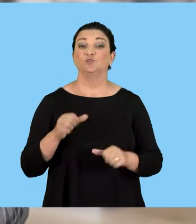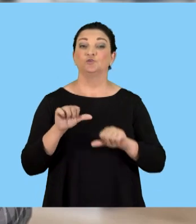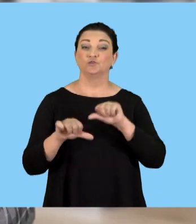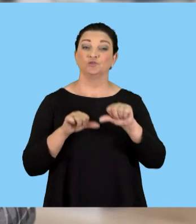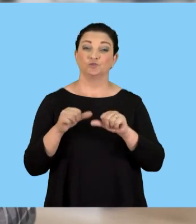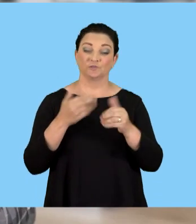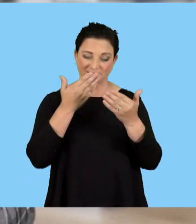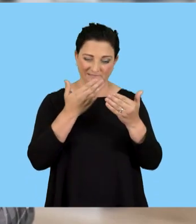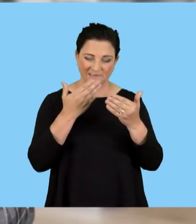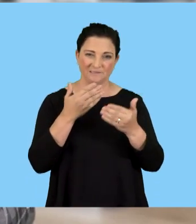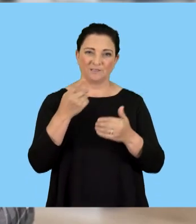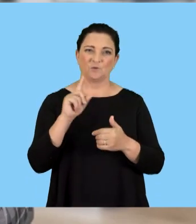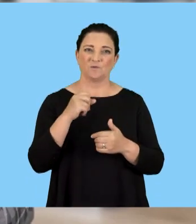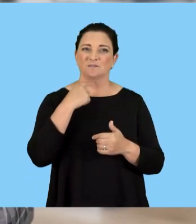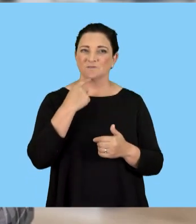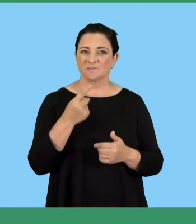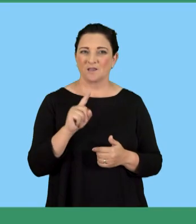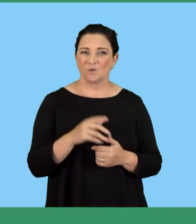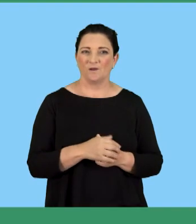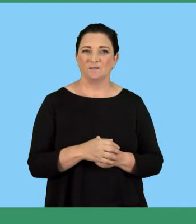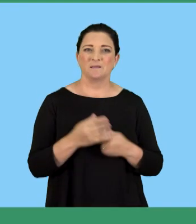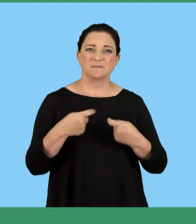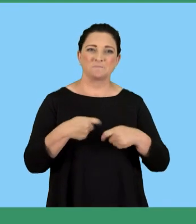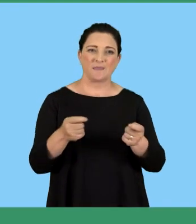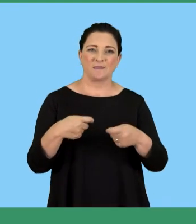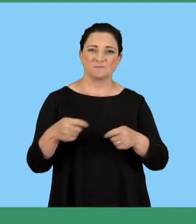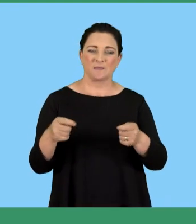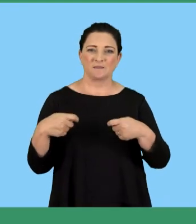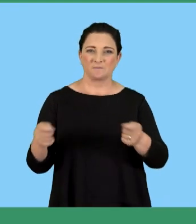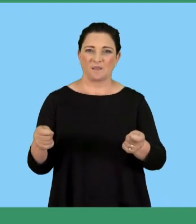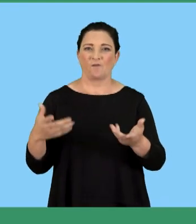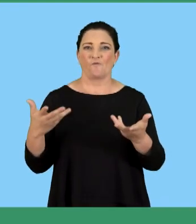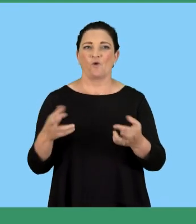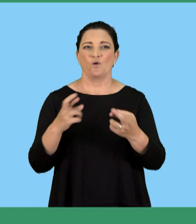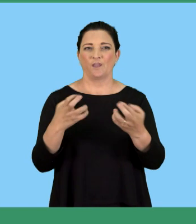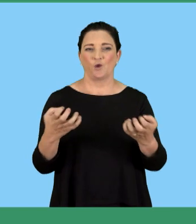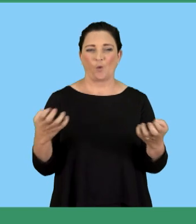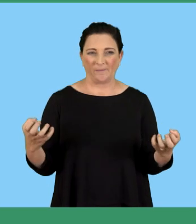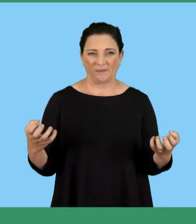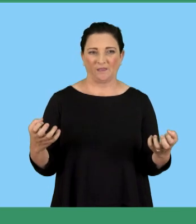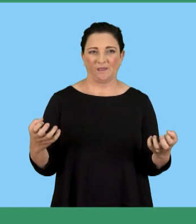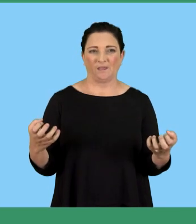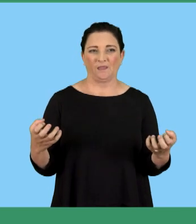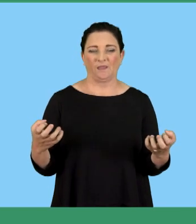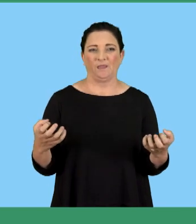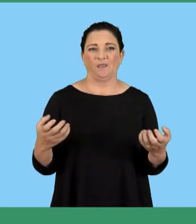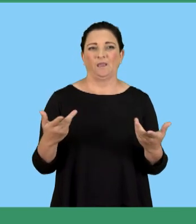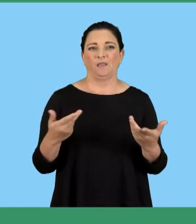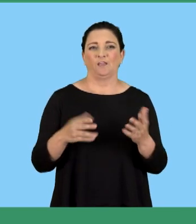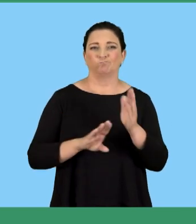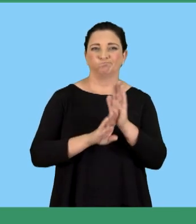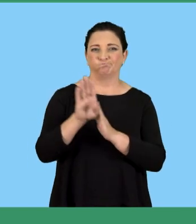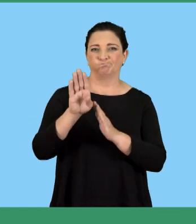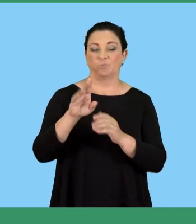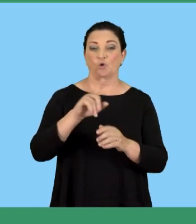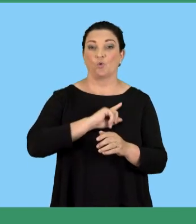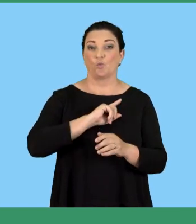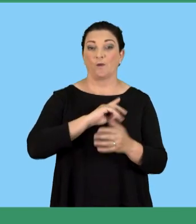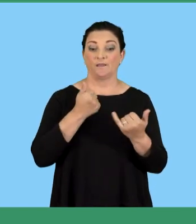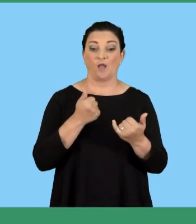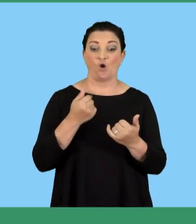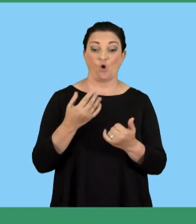contribute money to the community, but the same community may sometimes not buy from that business, which can